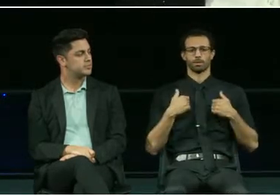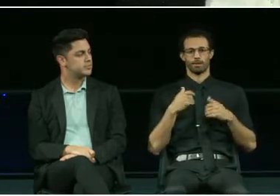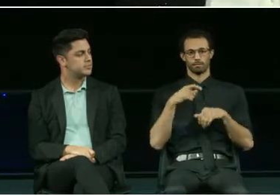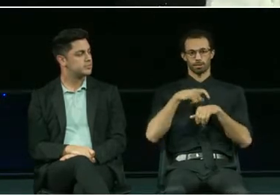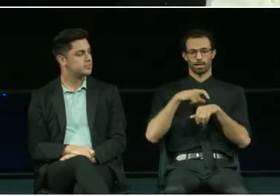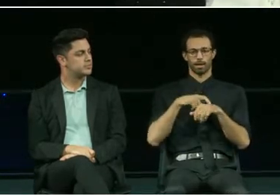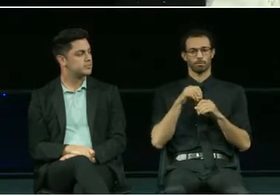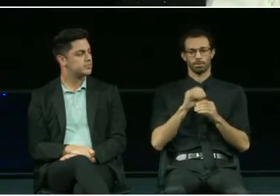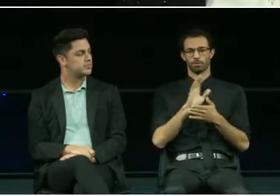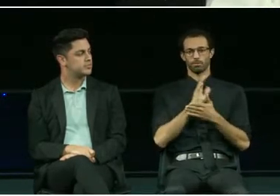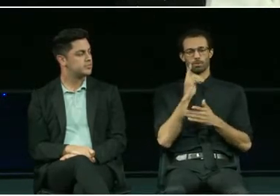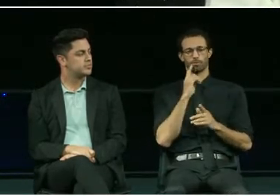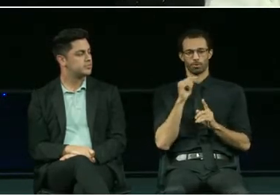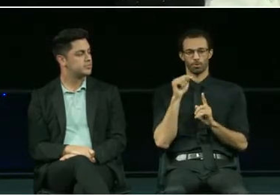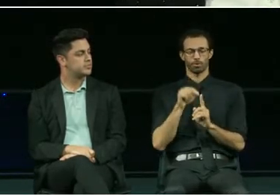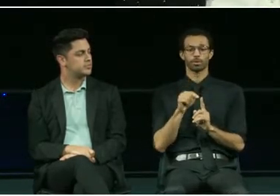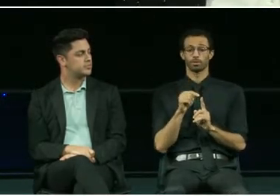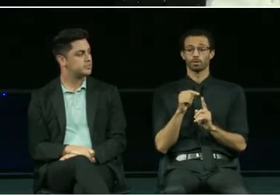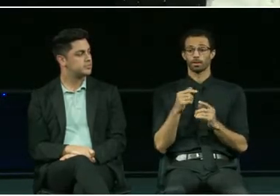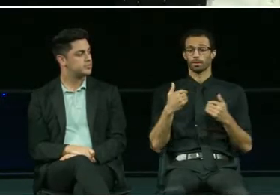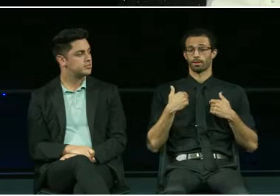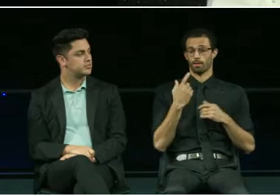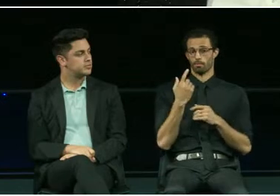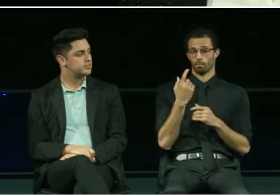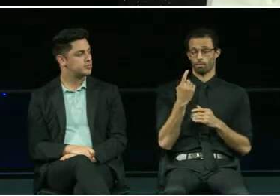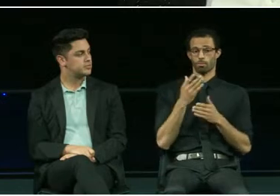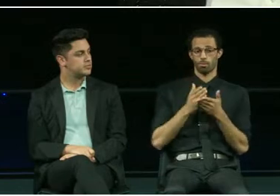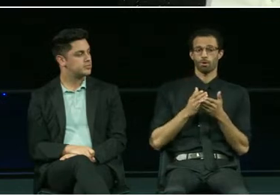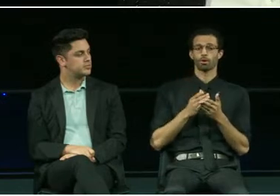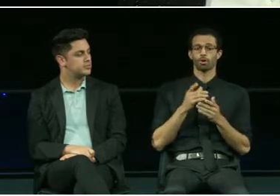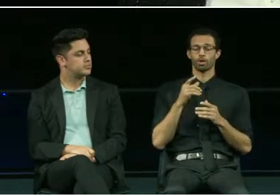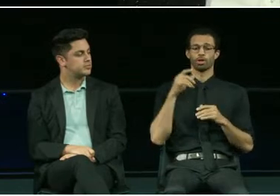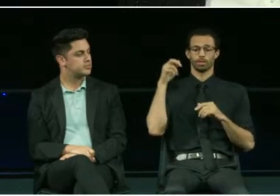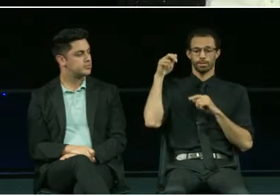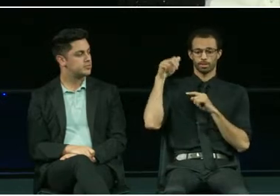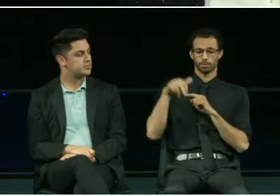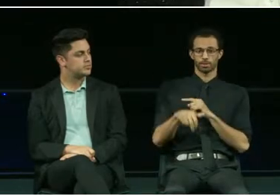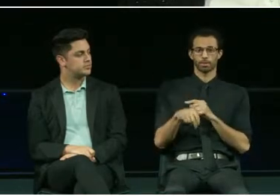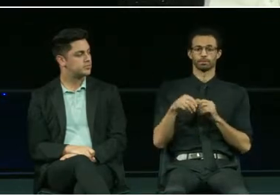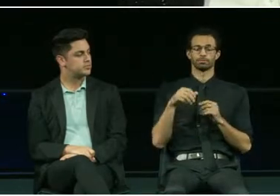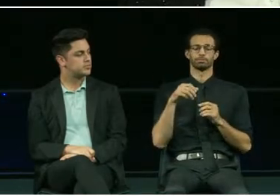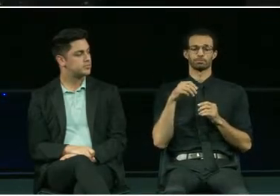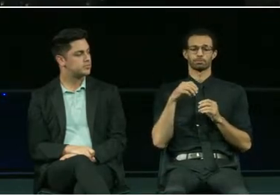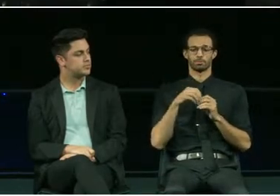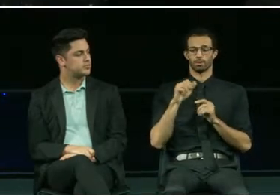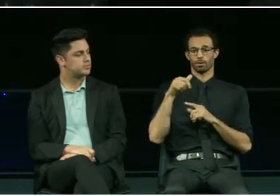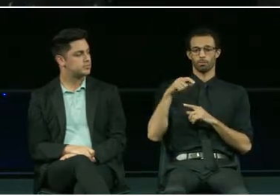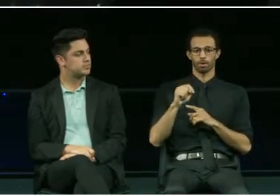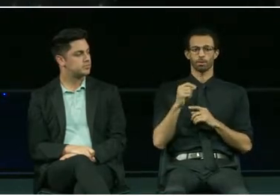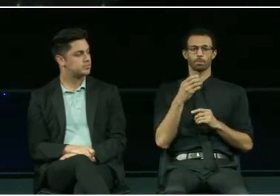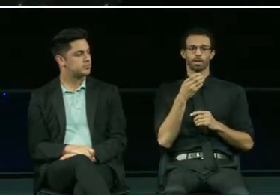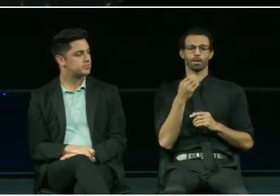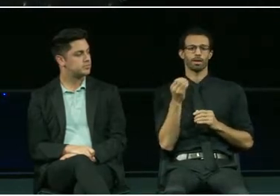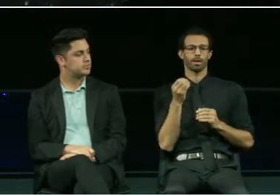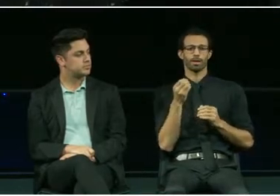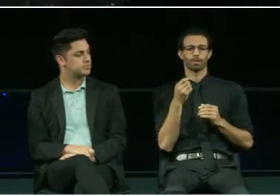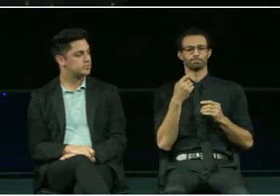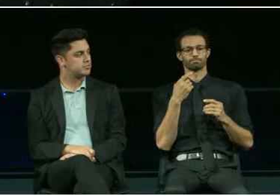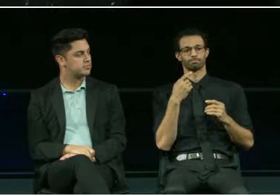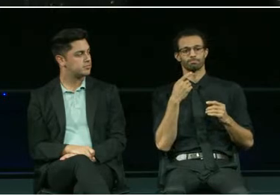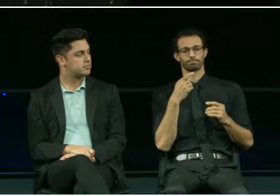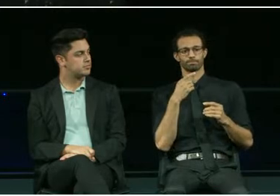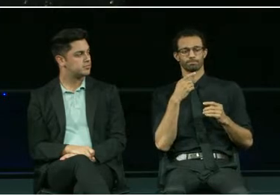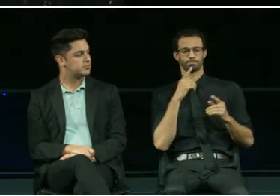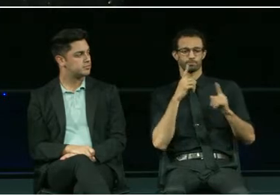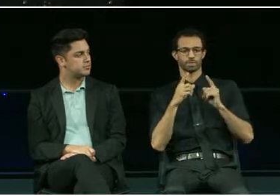Like, there's this moment where she comes downstairs outside of her New York City apartment and gives this sort of impromptu presser. And it's all